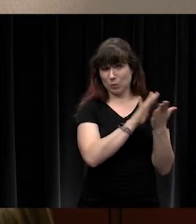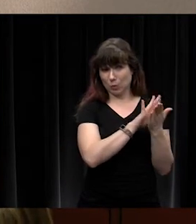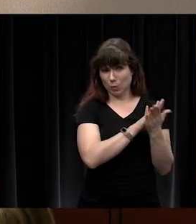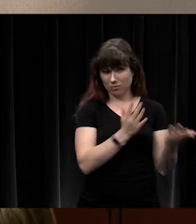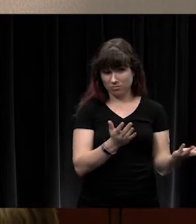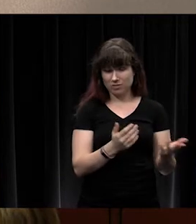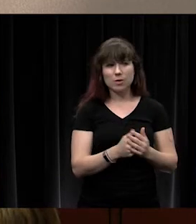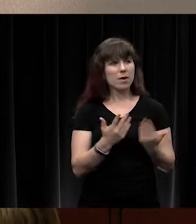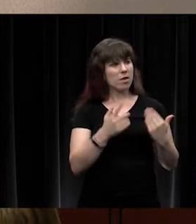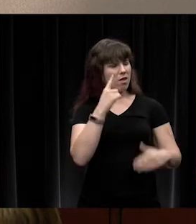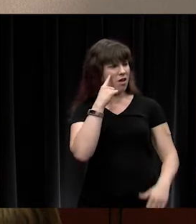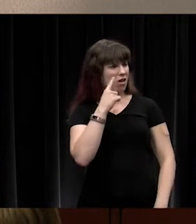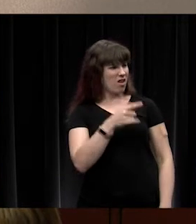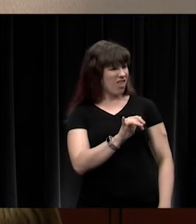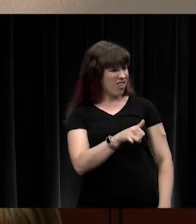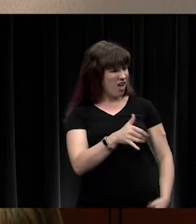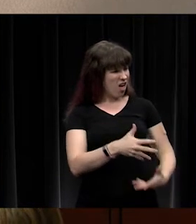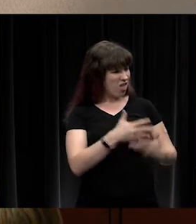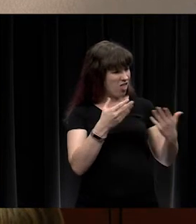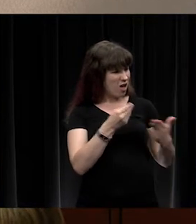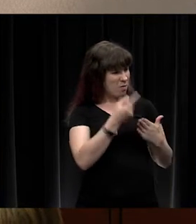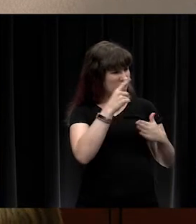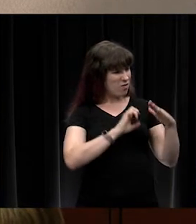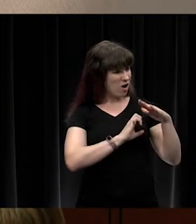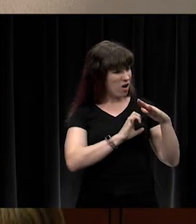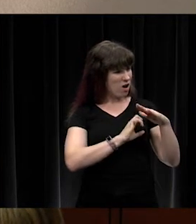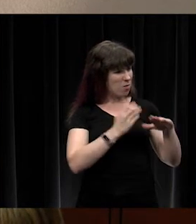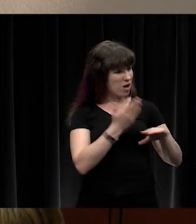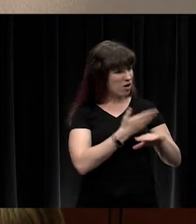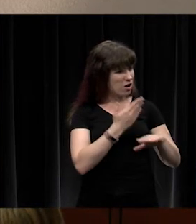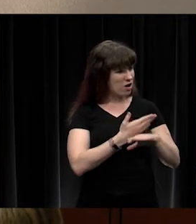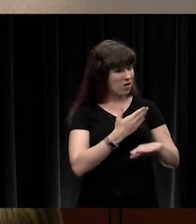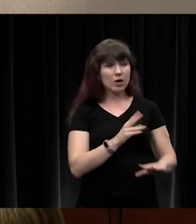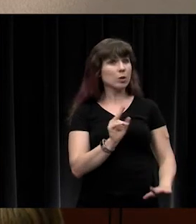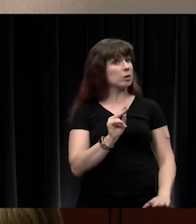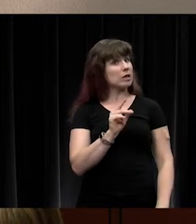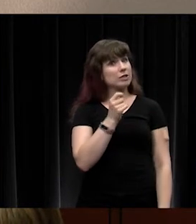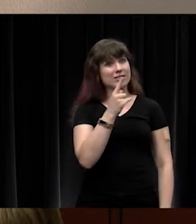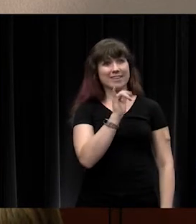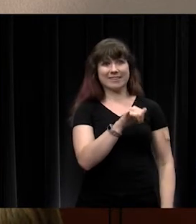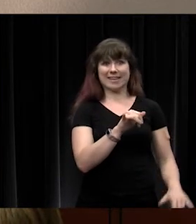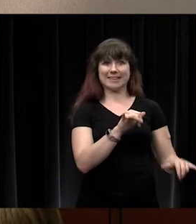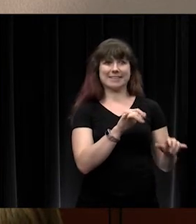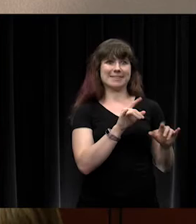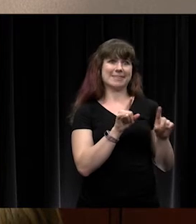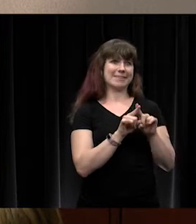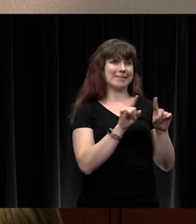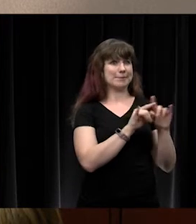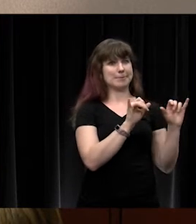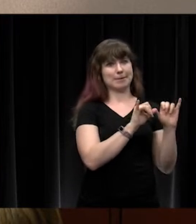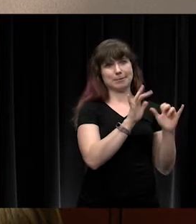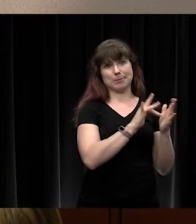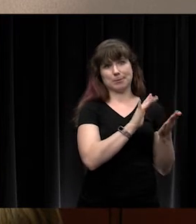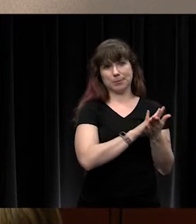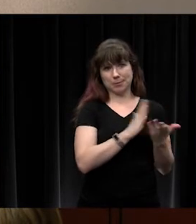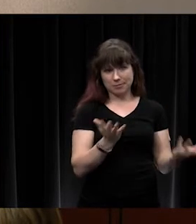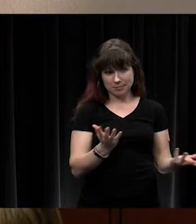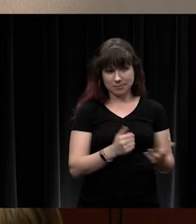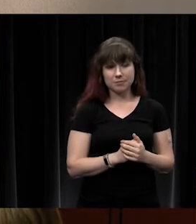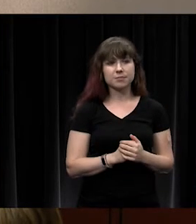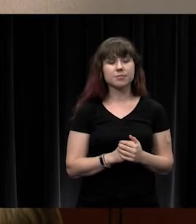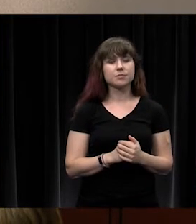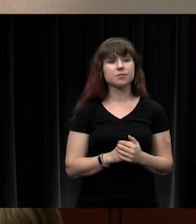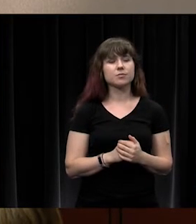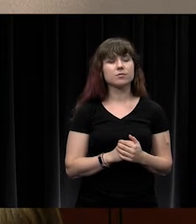but it's pretty efficient as far as $169 versus the $235. The big switch when we kept looking at